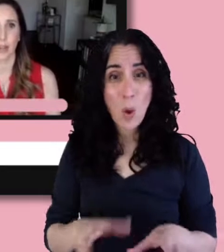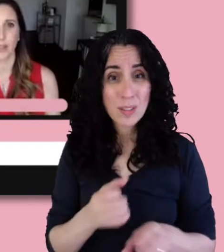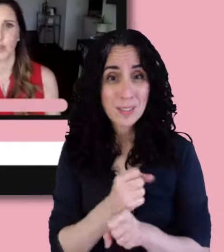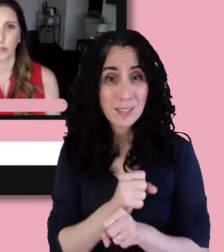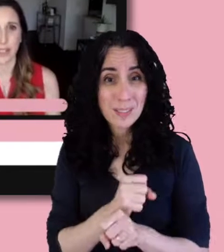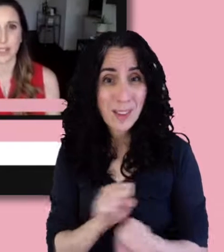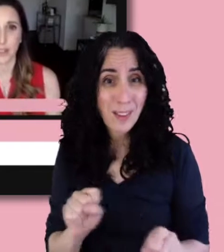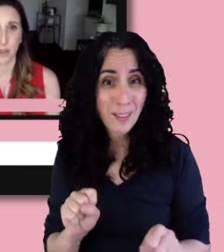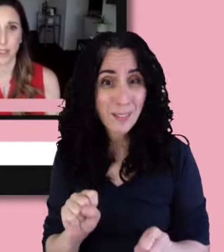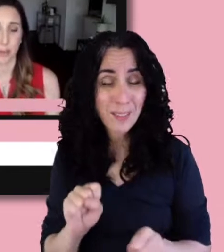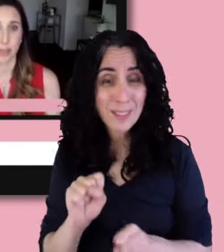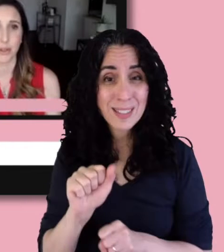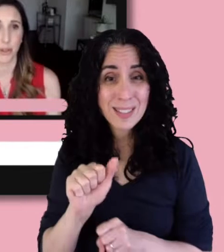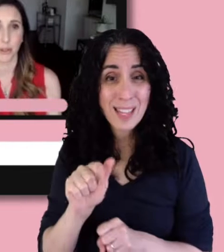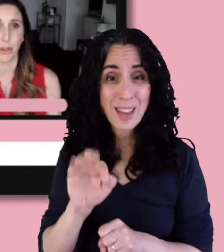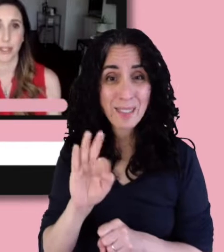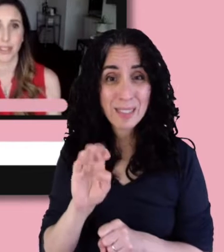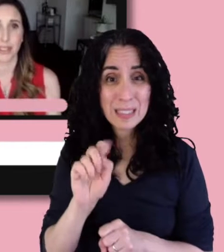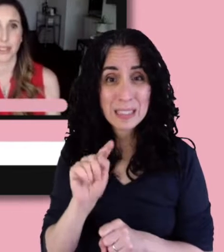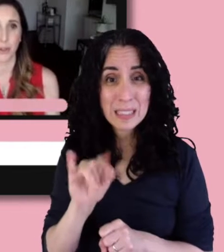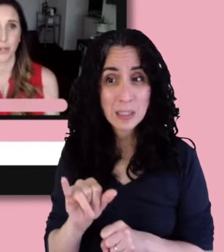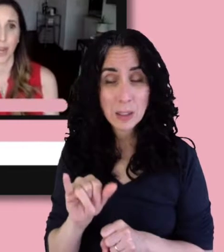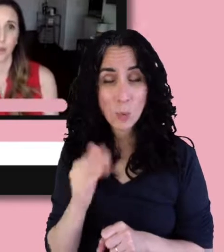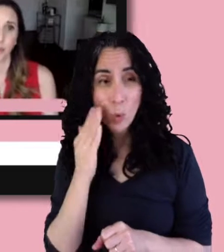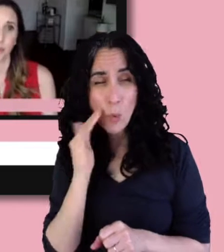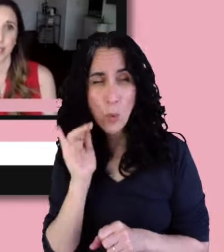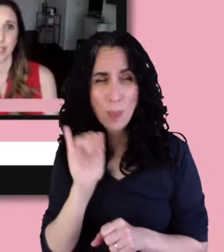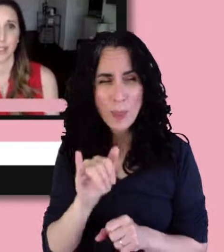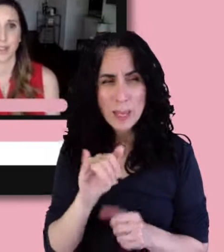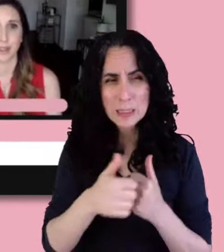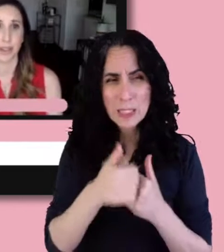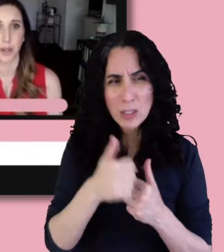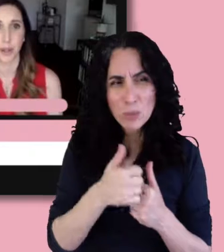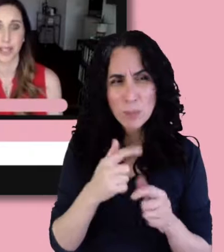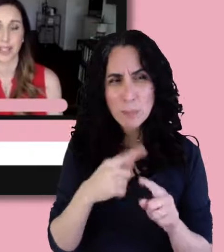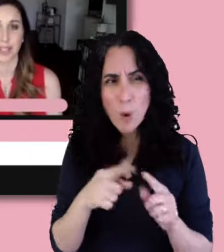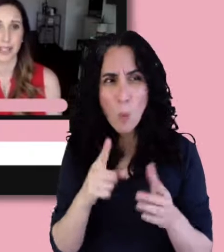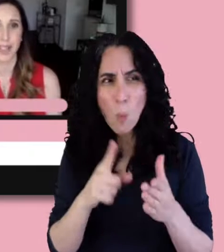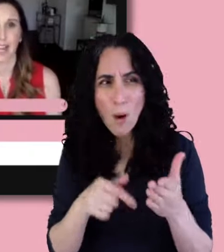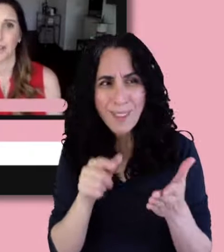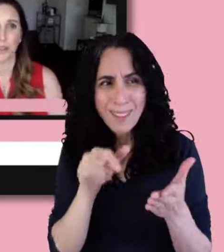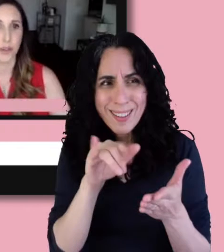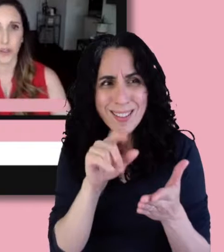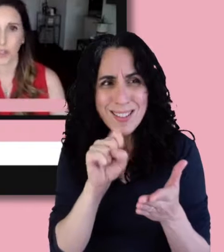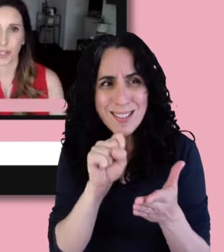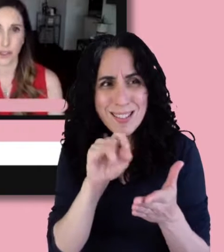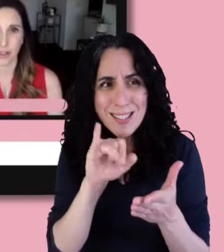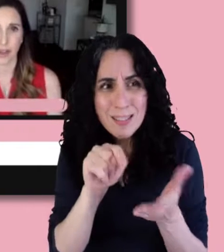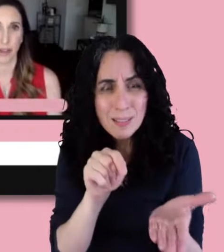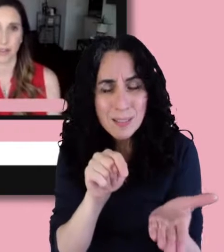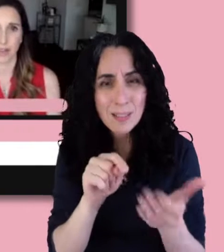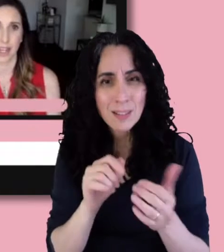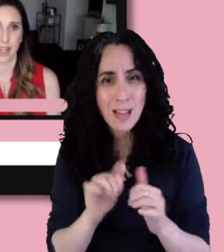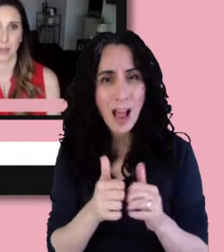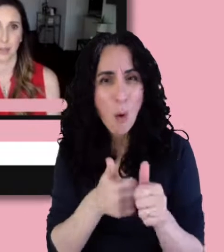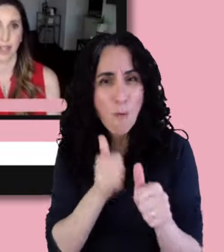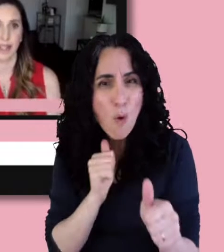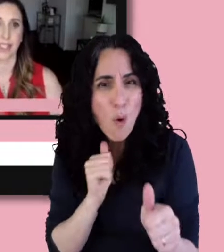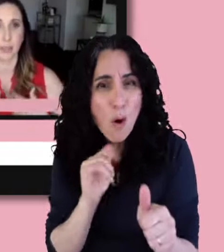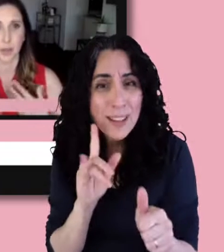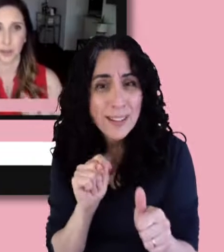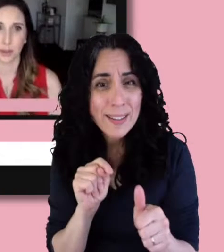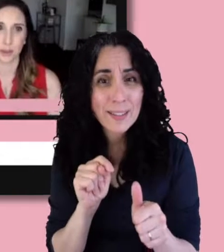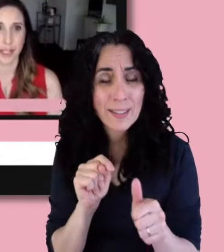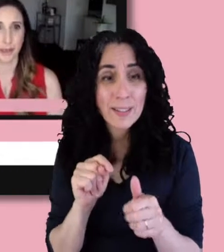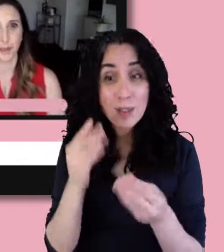there that's really dangerous, but we don't know what it is or how to avoid it. The news changes all the time. They